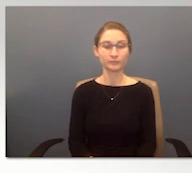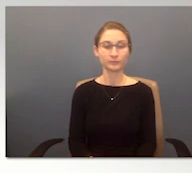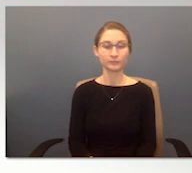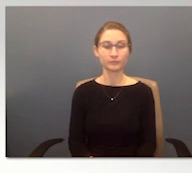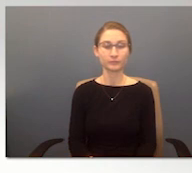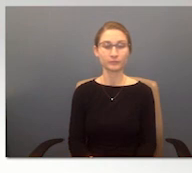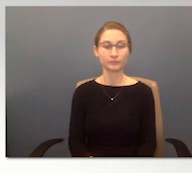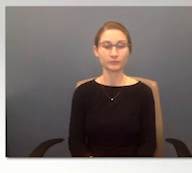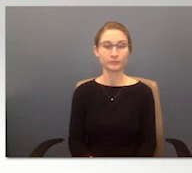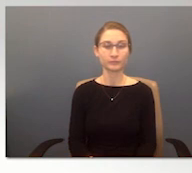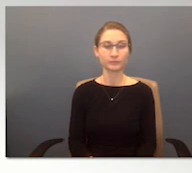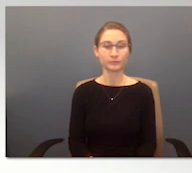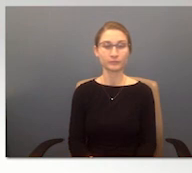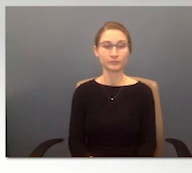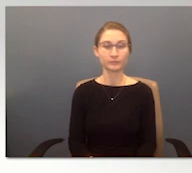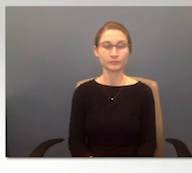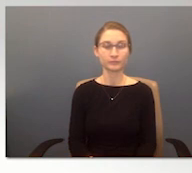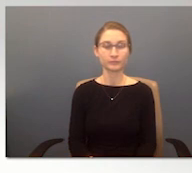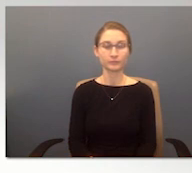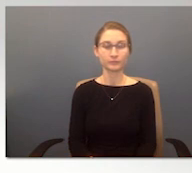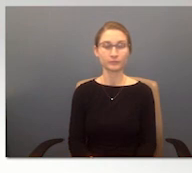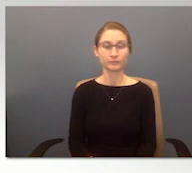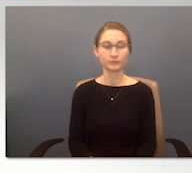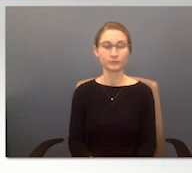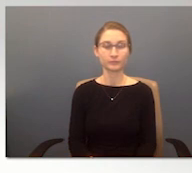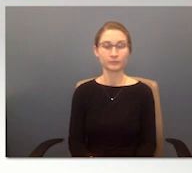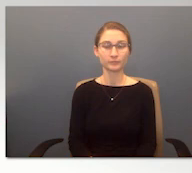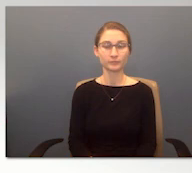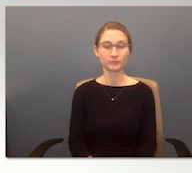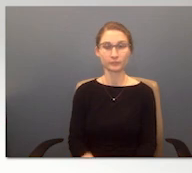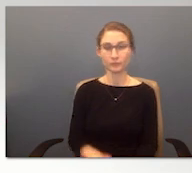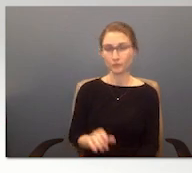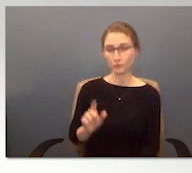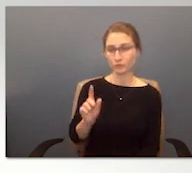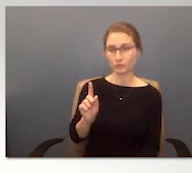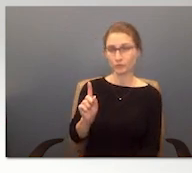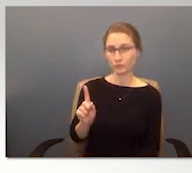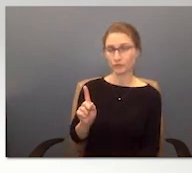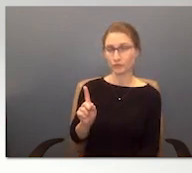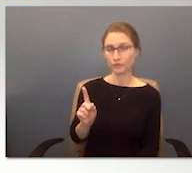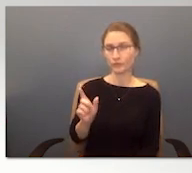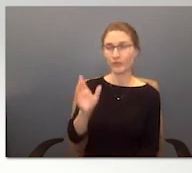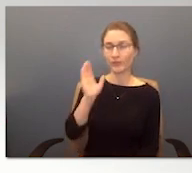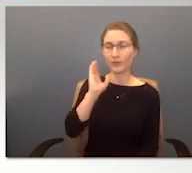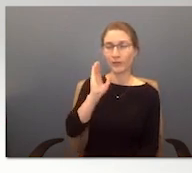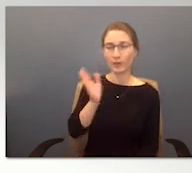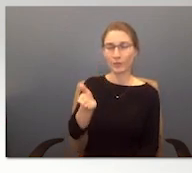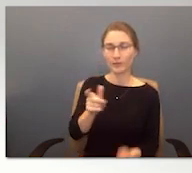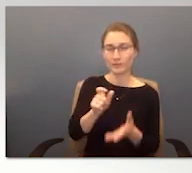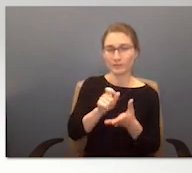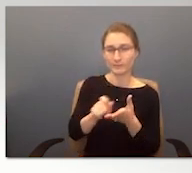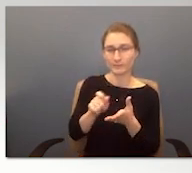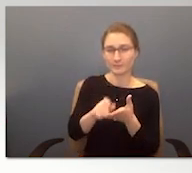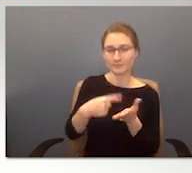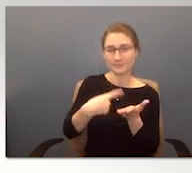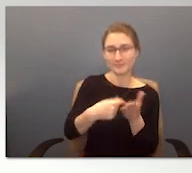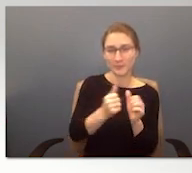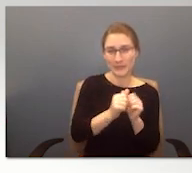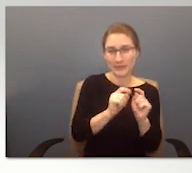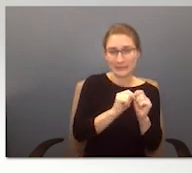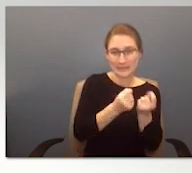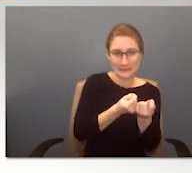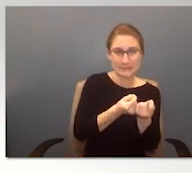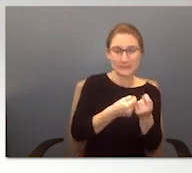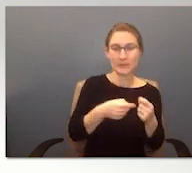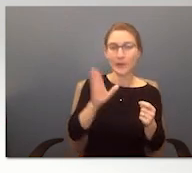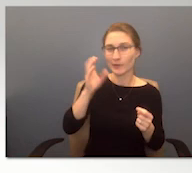Publix was amazing for her kids. They really was. Let me take that back to the team, and then let me give you my information